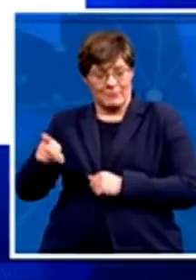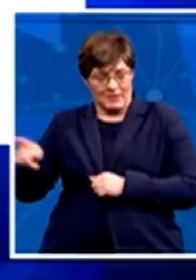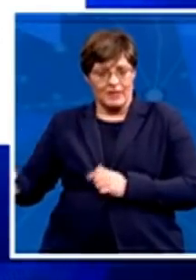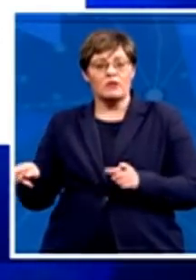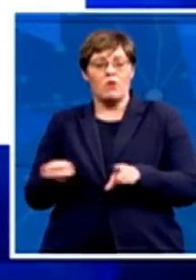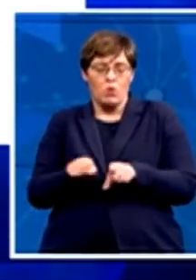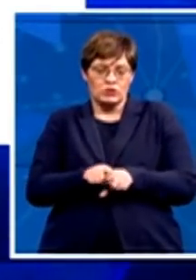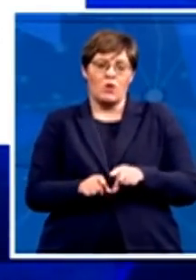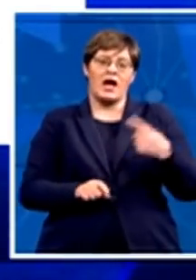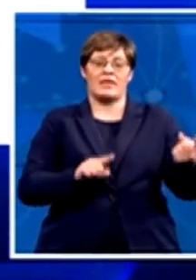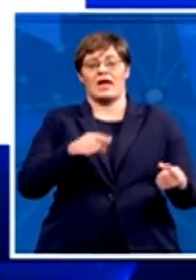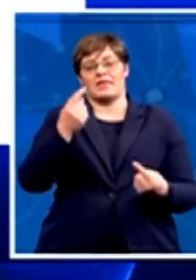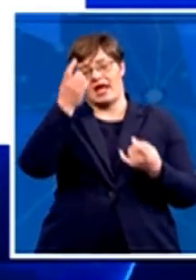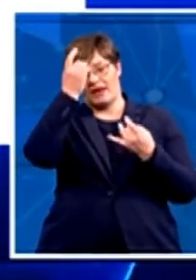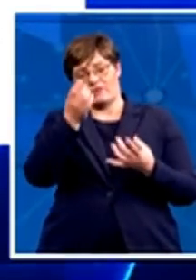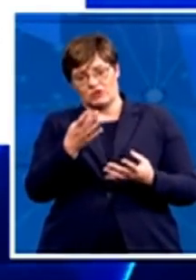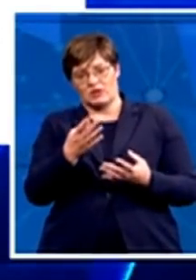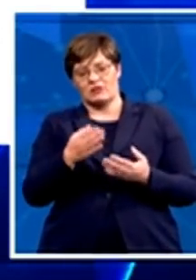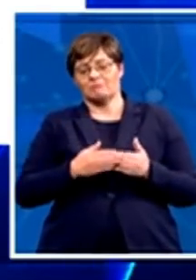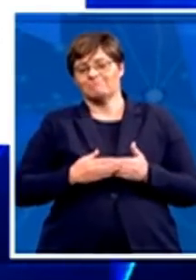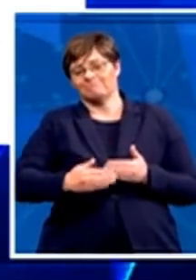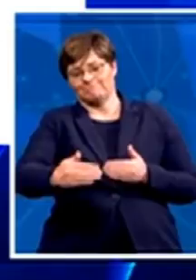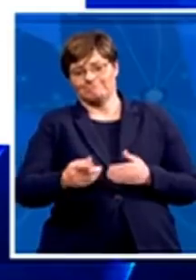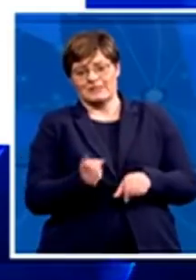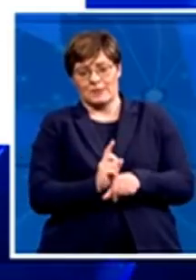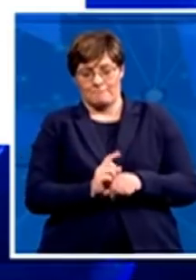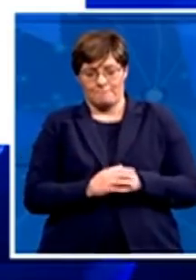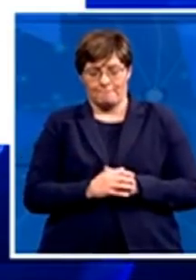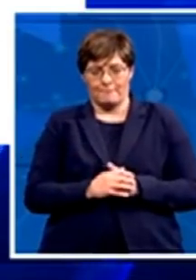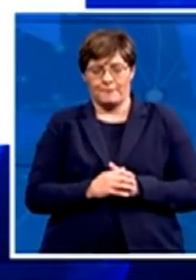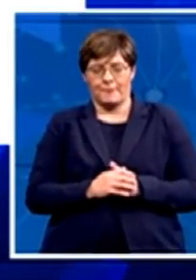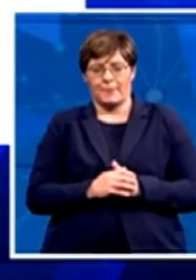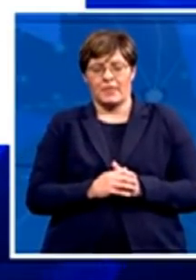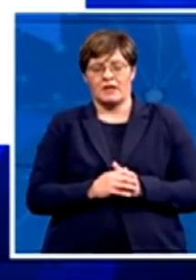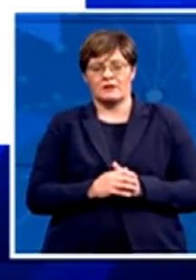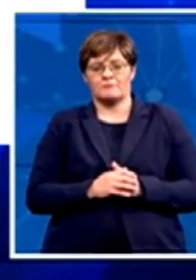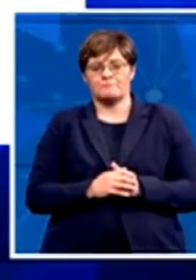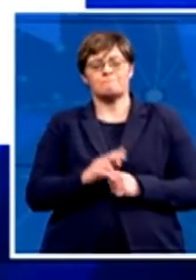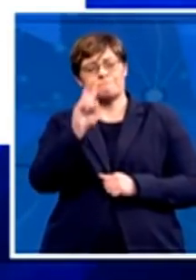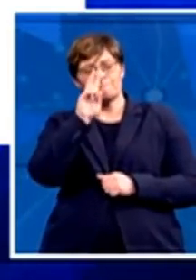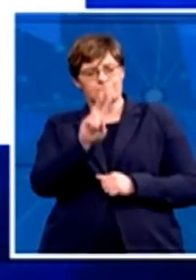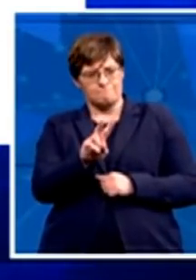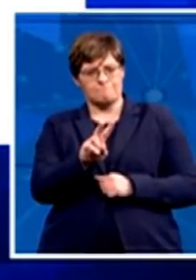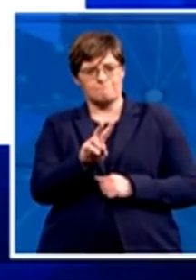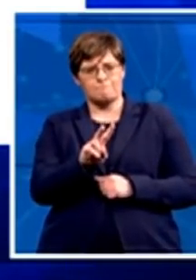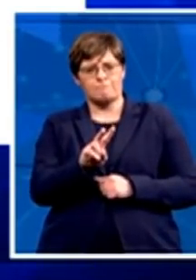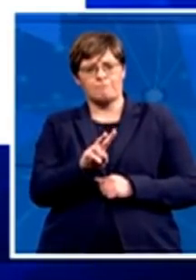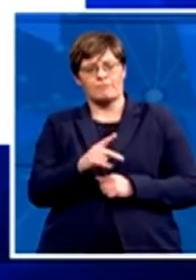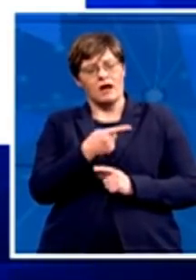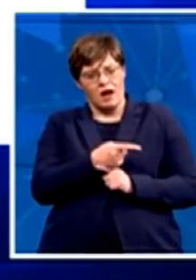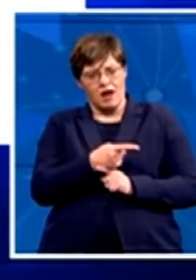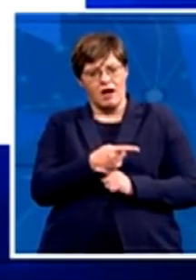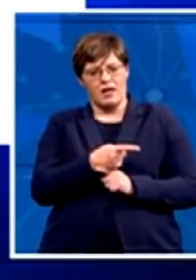the proceedings. So we can see that there is quite a bit of material that would need to